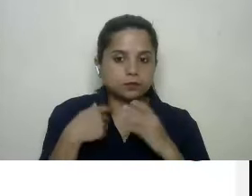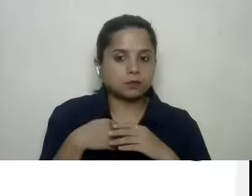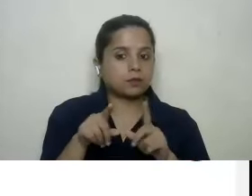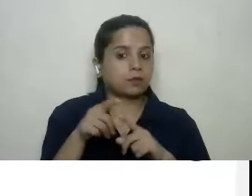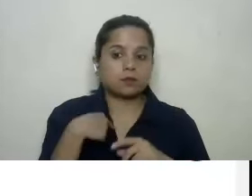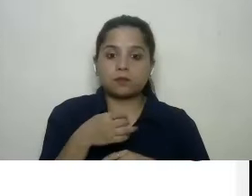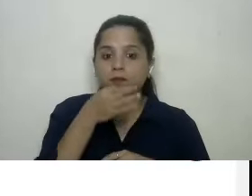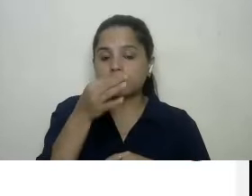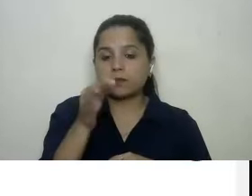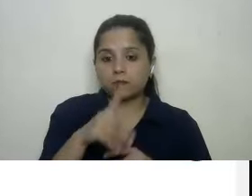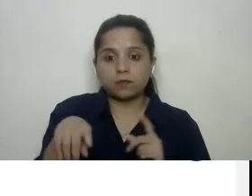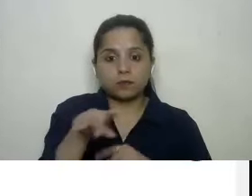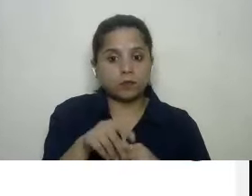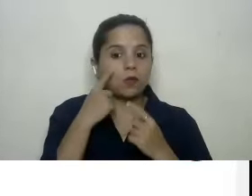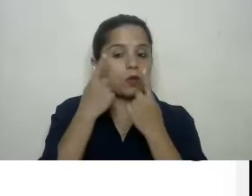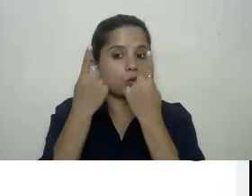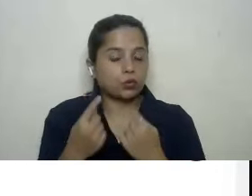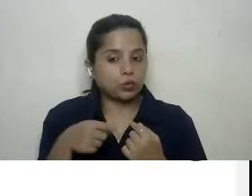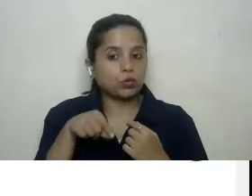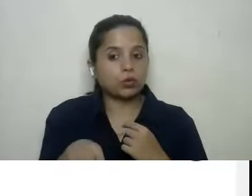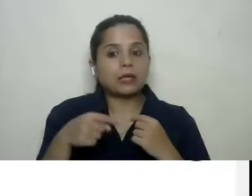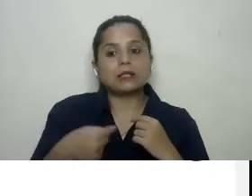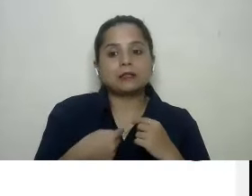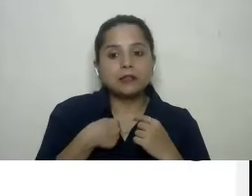for a assessment rubric, a self-assessment rubric.